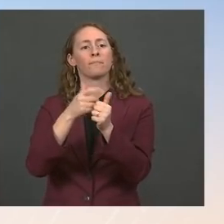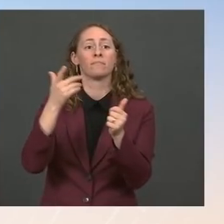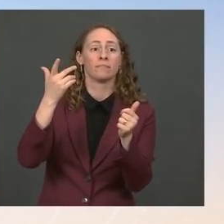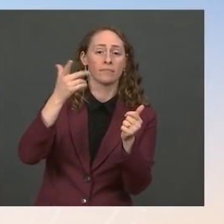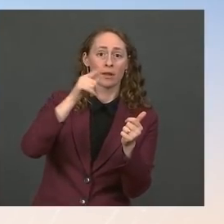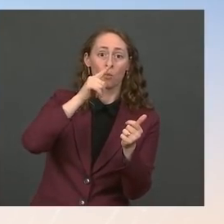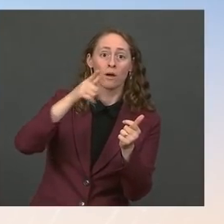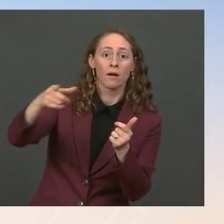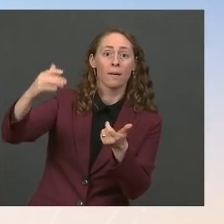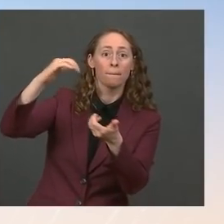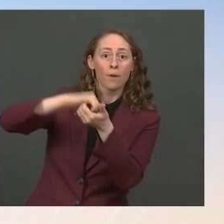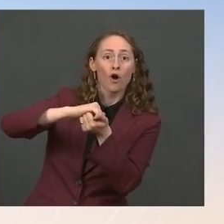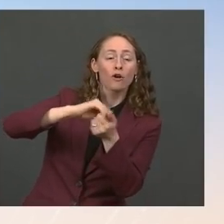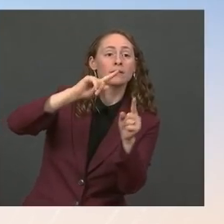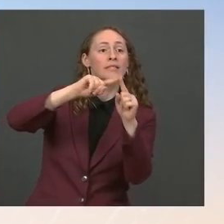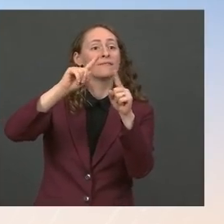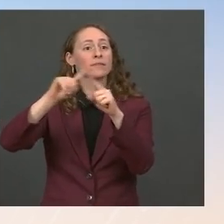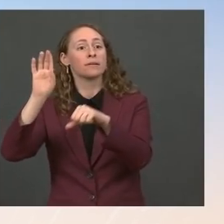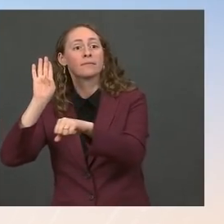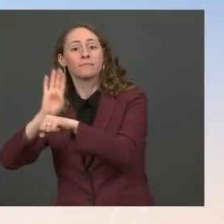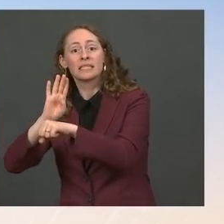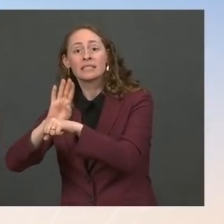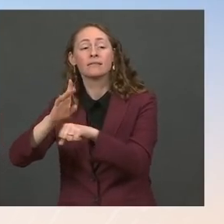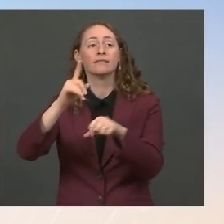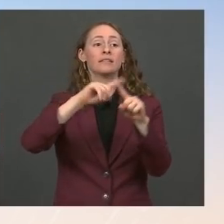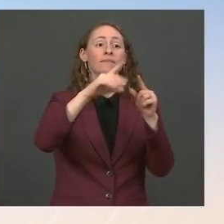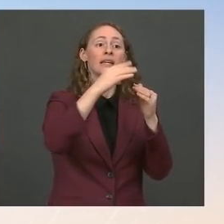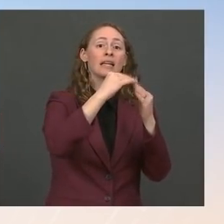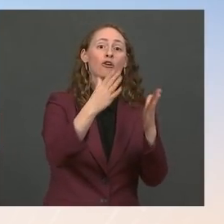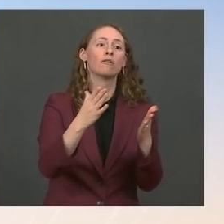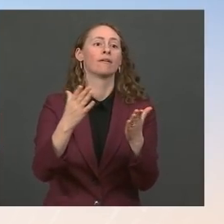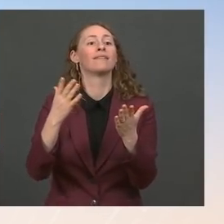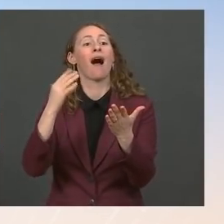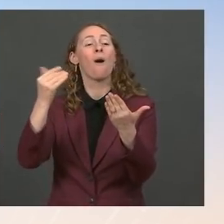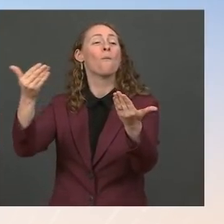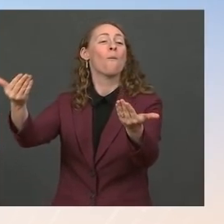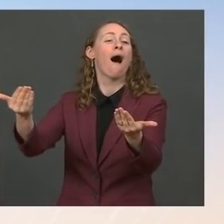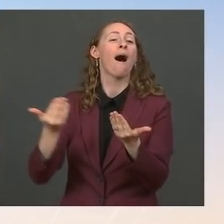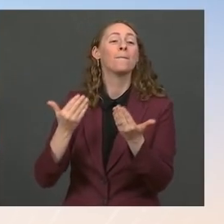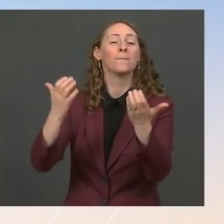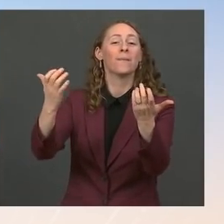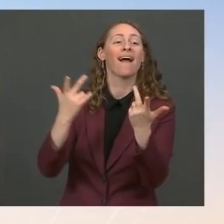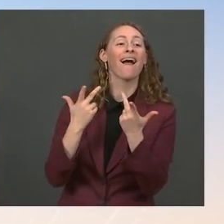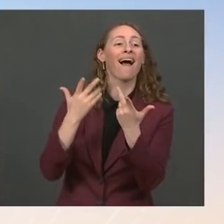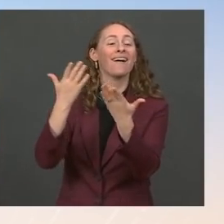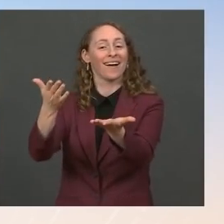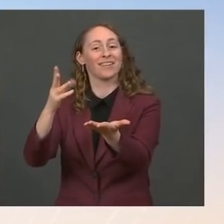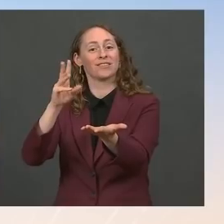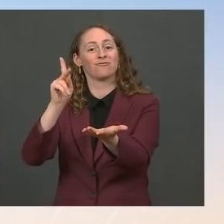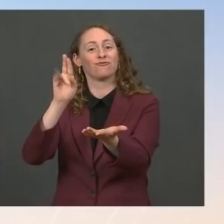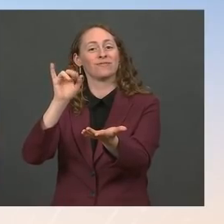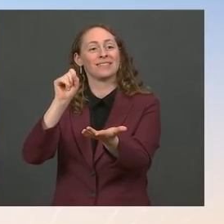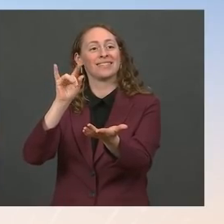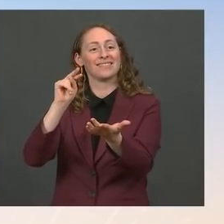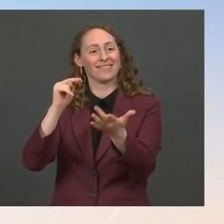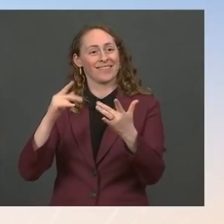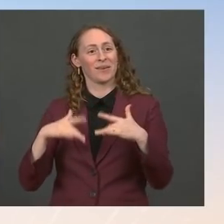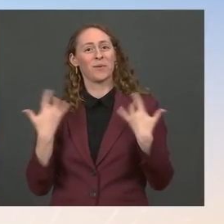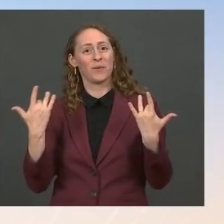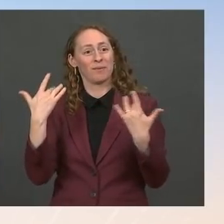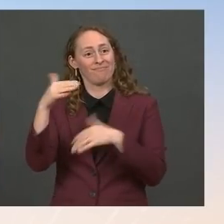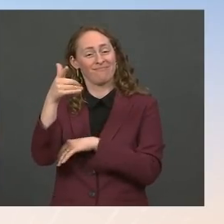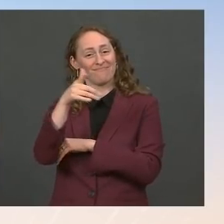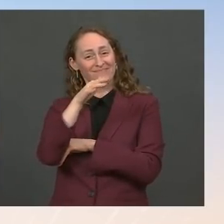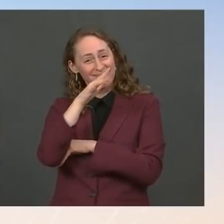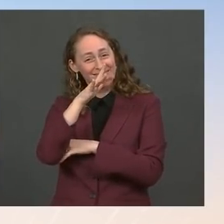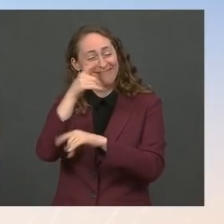also, welcome back to Kristen Welker, back as a fierce mama journalist. And we're waving a hello to your beautiful daughter, too.